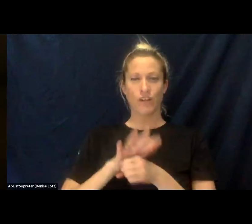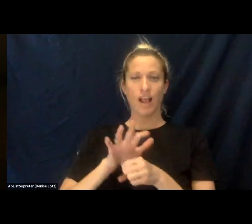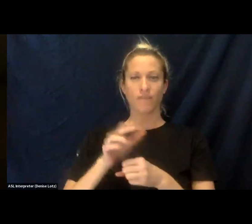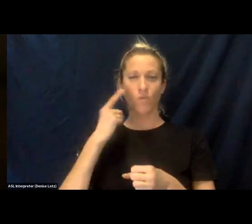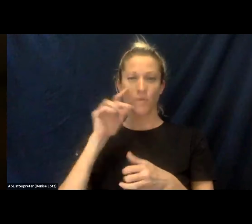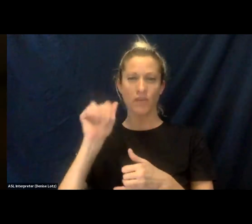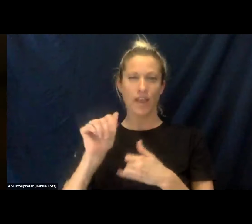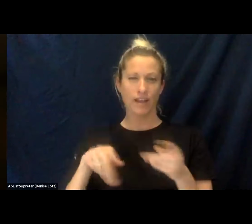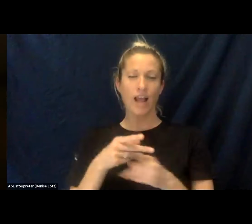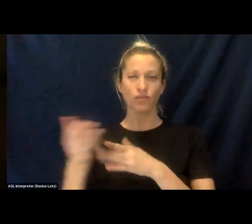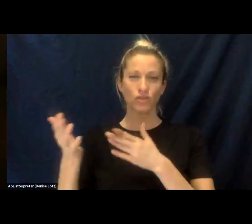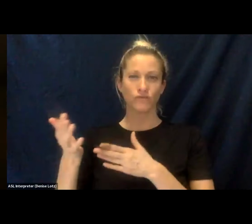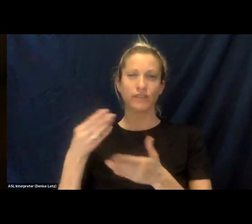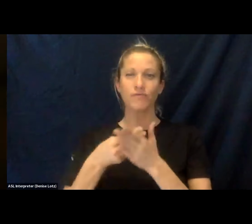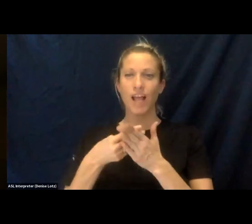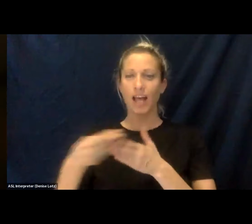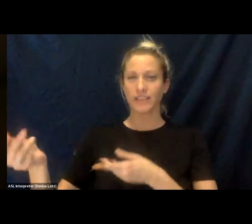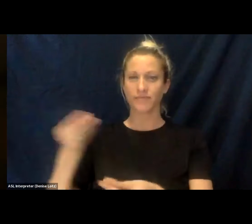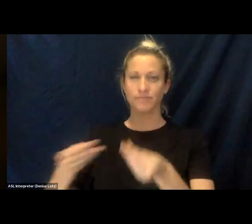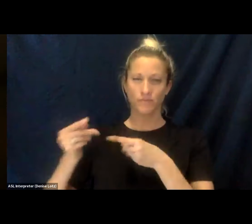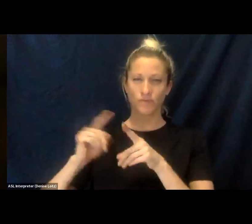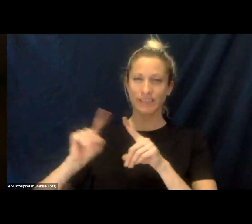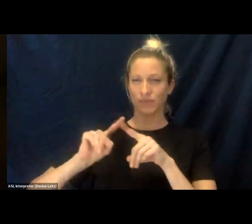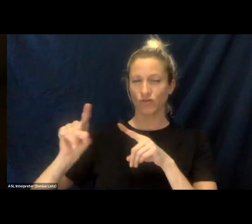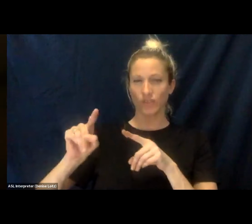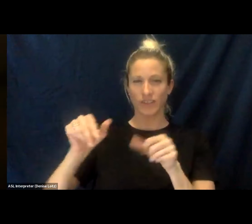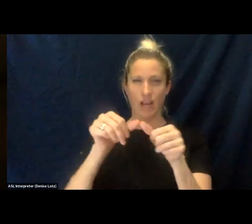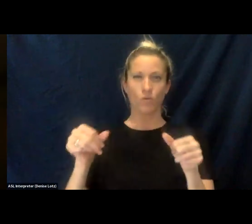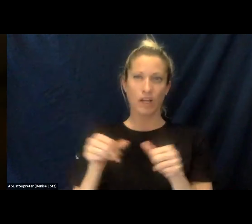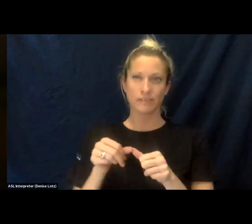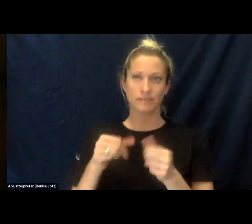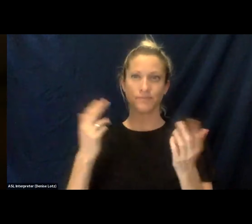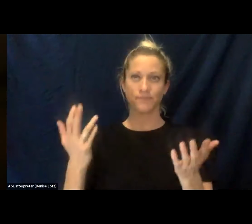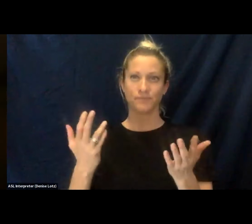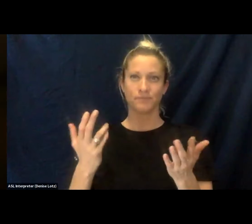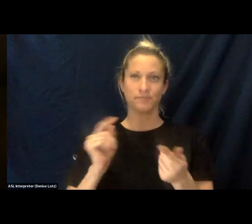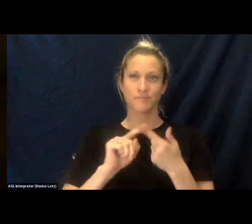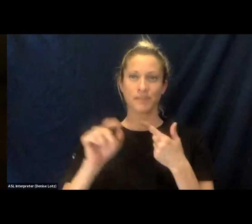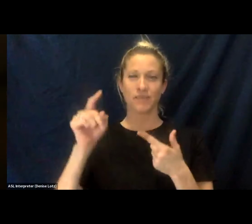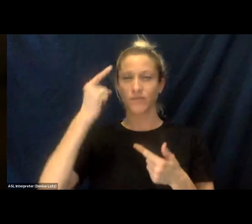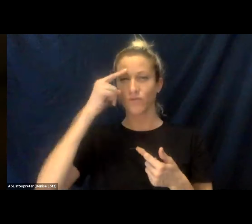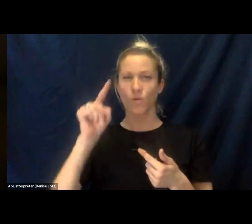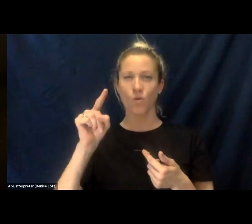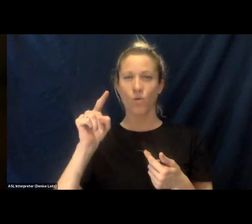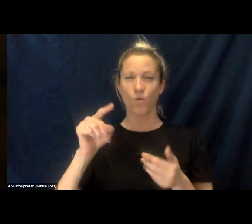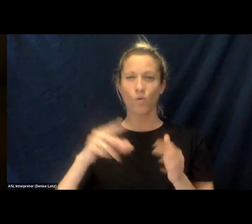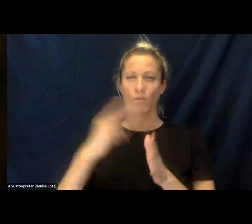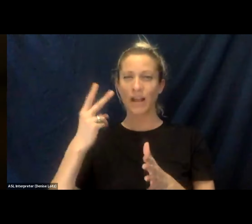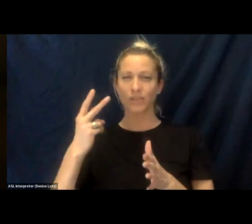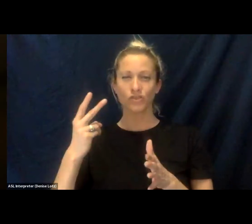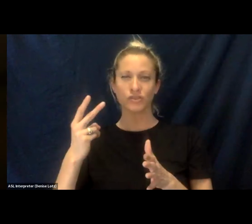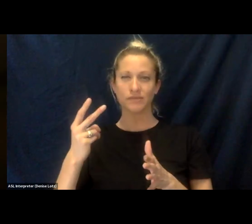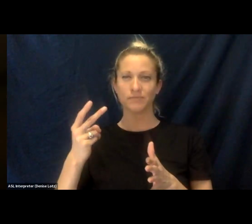So funding comes in quite a few different areas. And yeah, as far as replication wise, happy